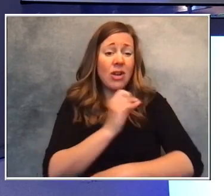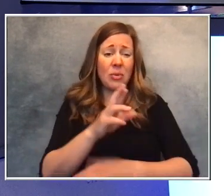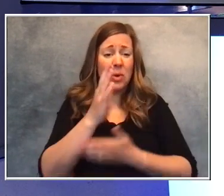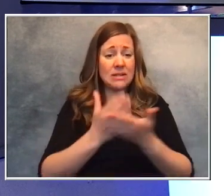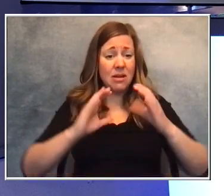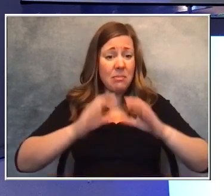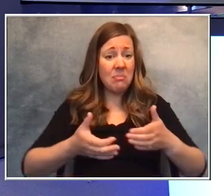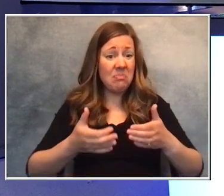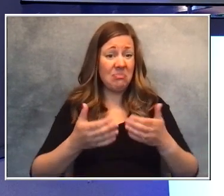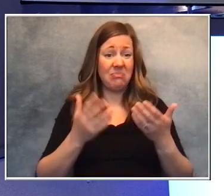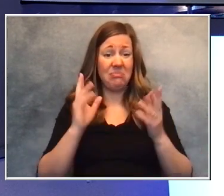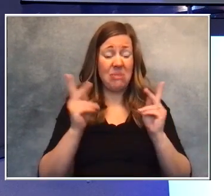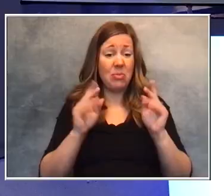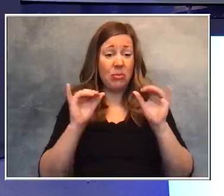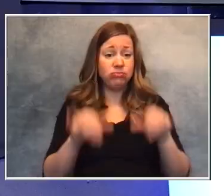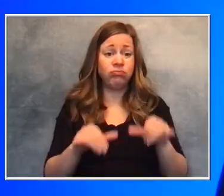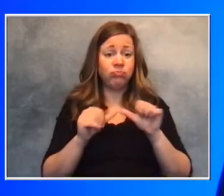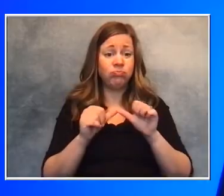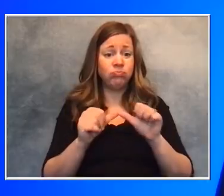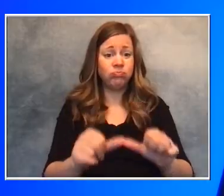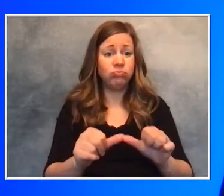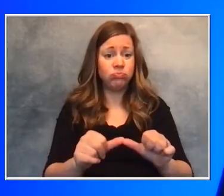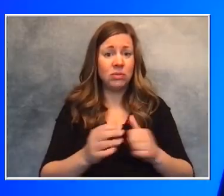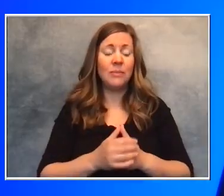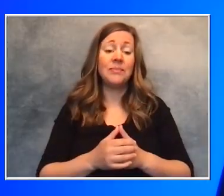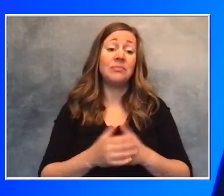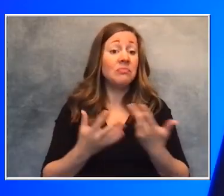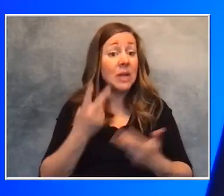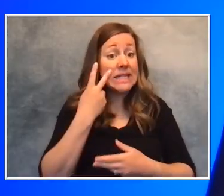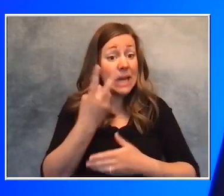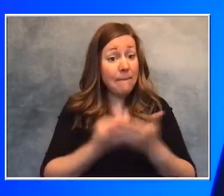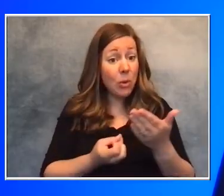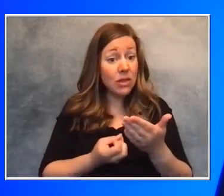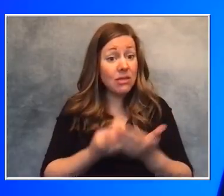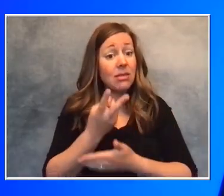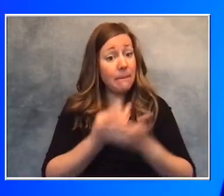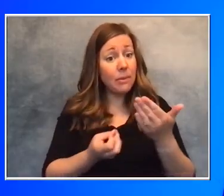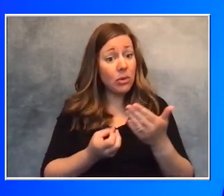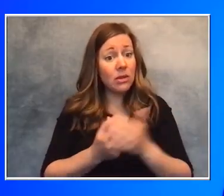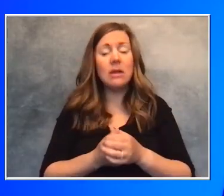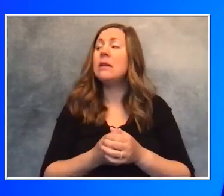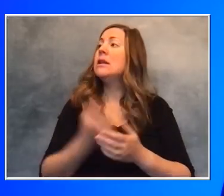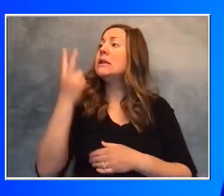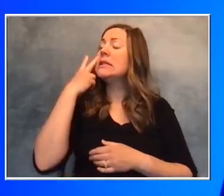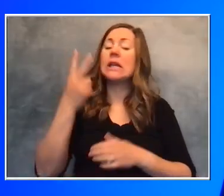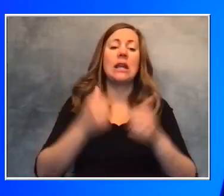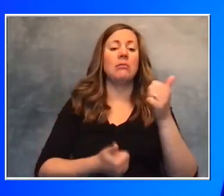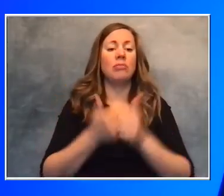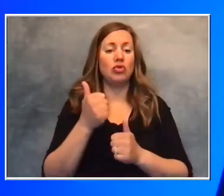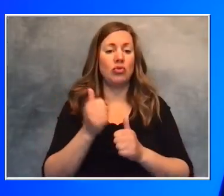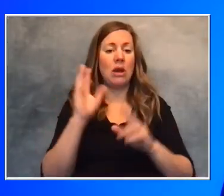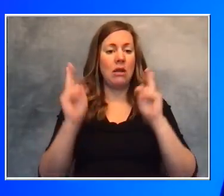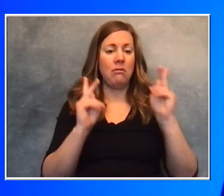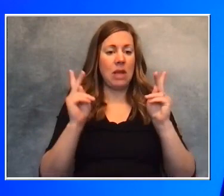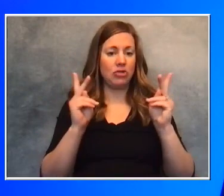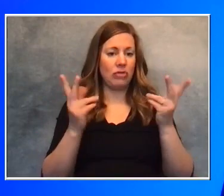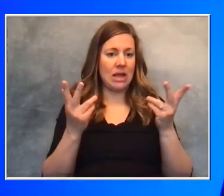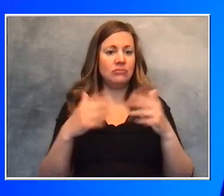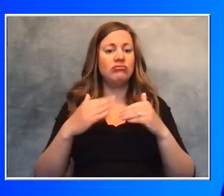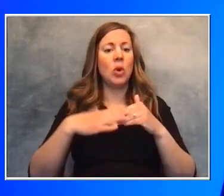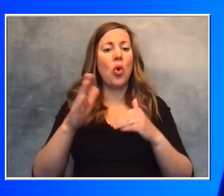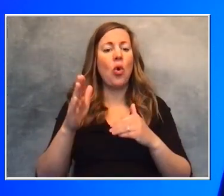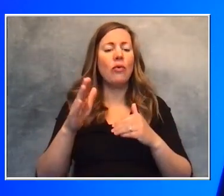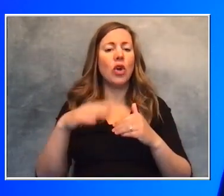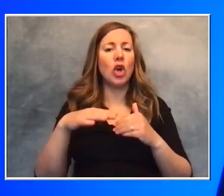look like recovery is coming? Well, Dr. Stites, we're seeing both. So that we are seeing that the majority of patients over 6 to 12